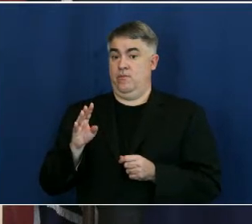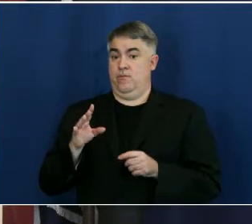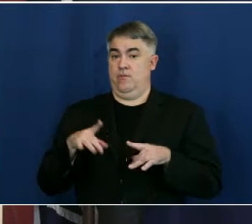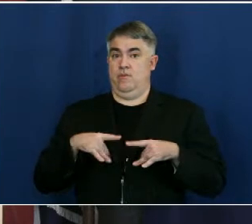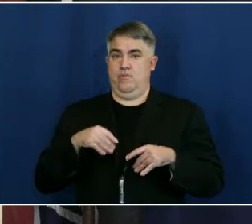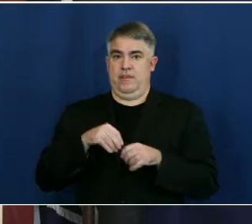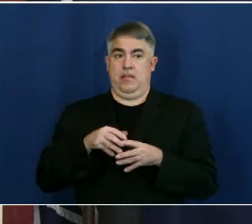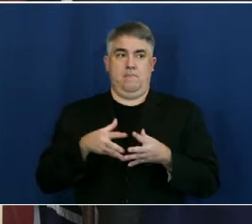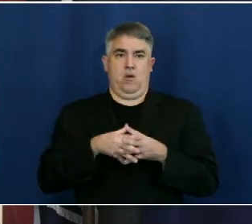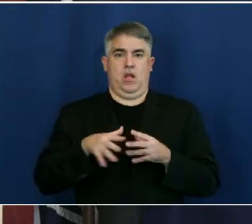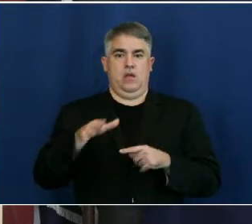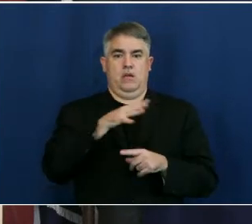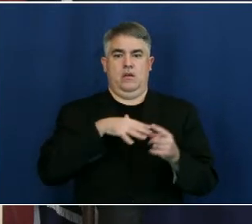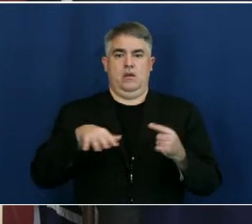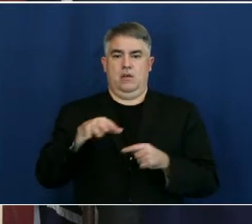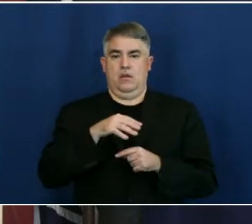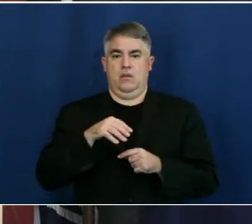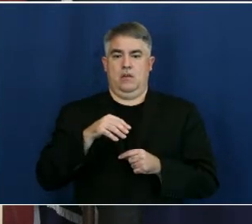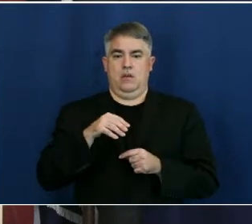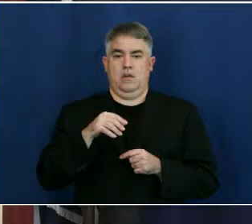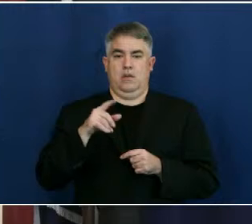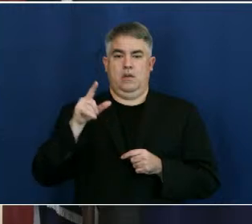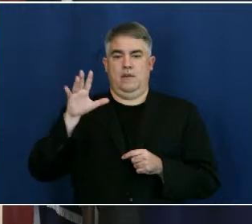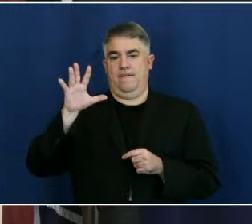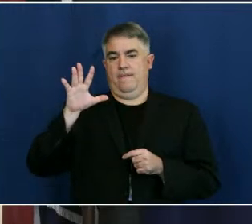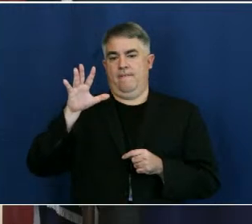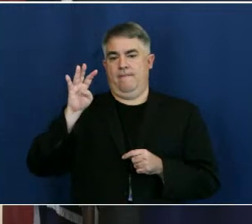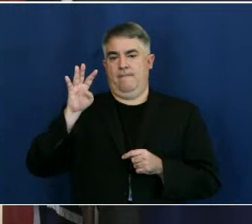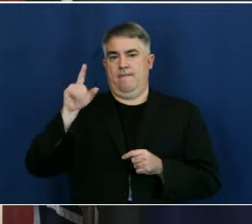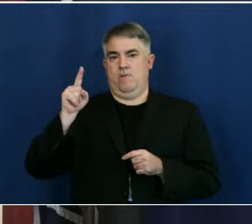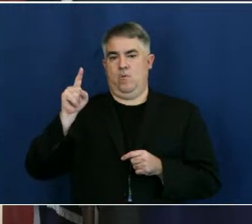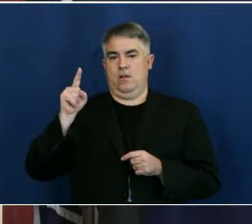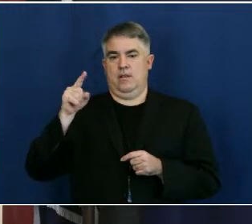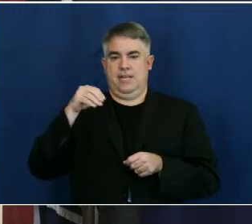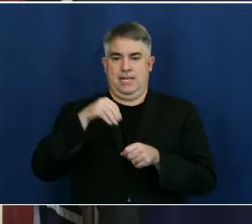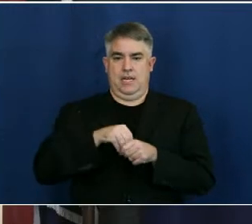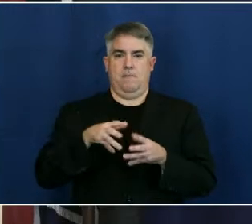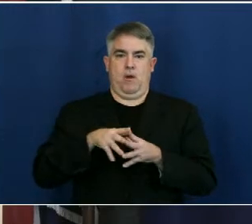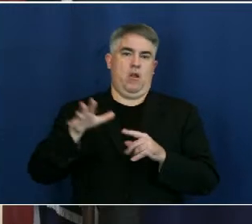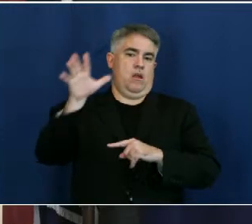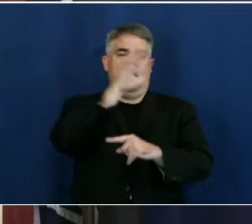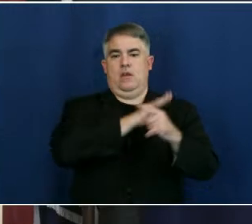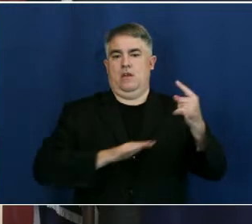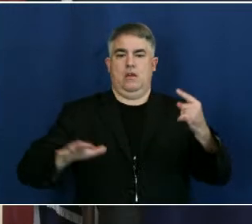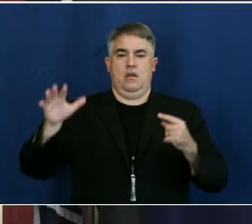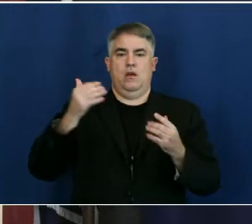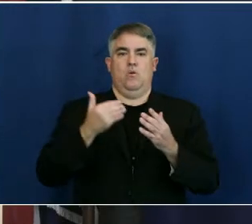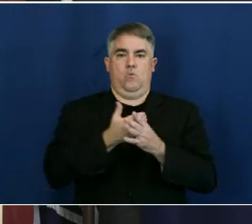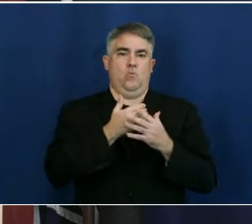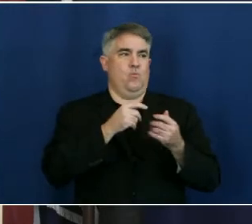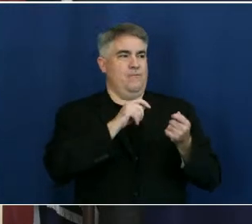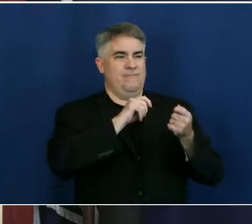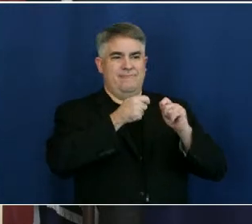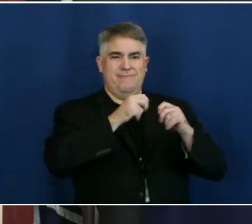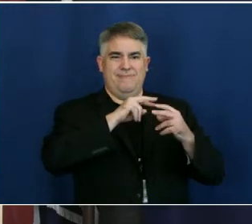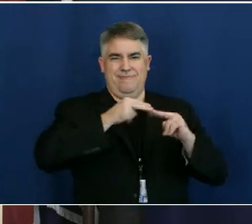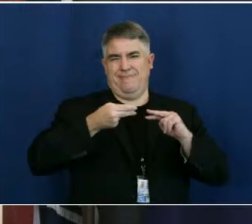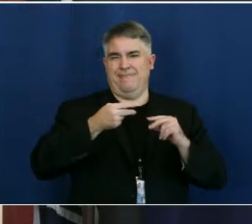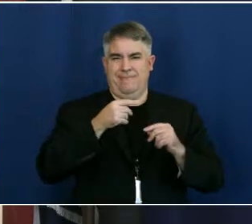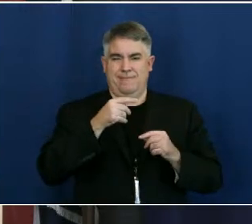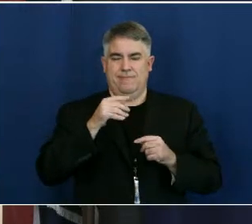are 541 cases reported throughout the United States. In addition to that, there have been 50 probable